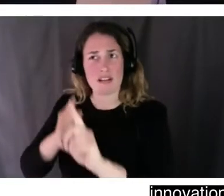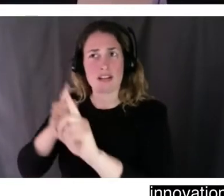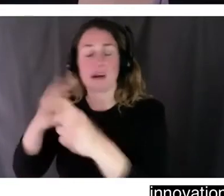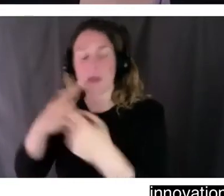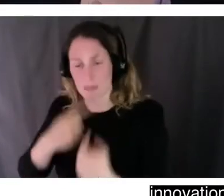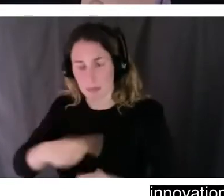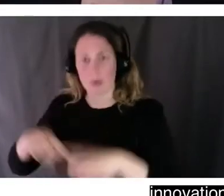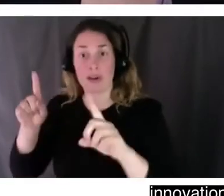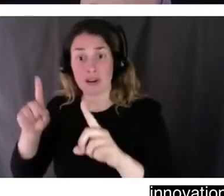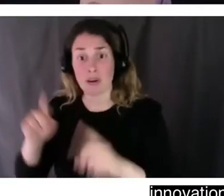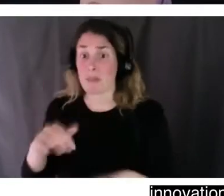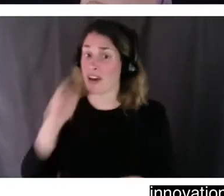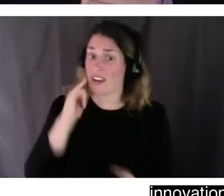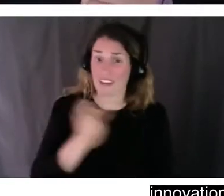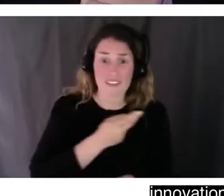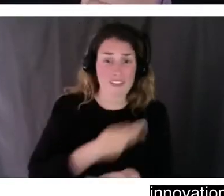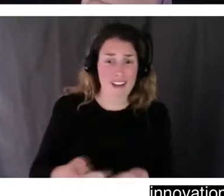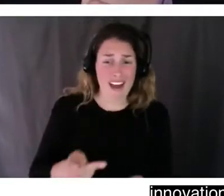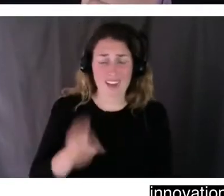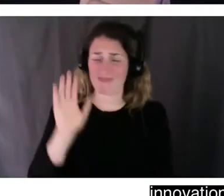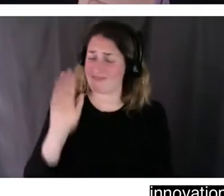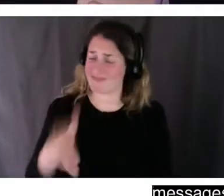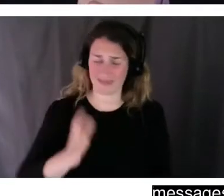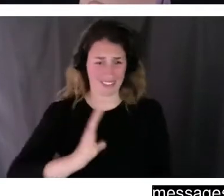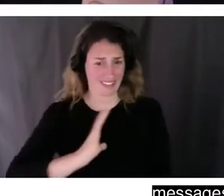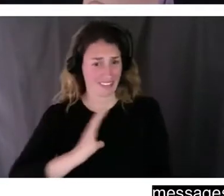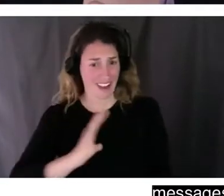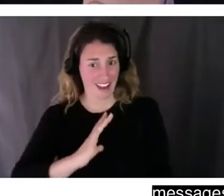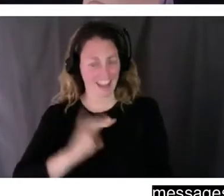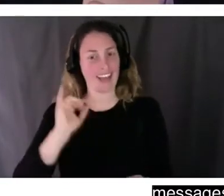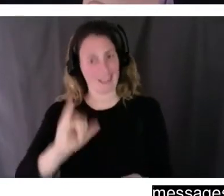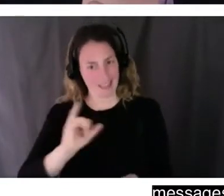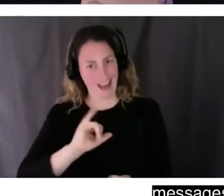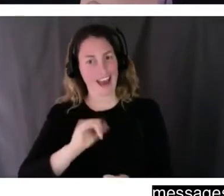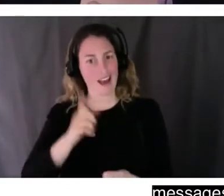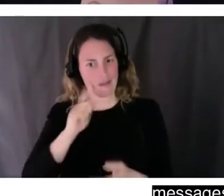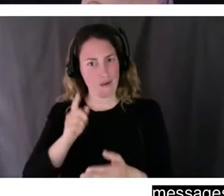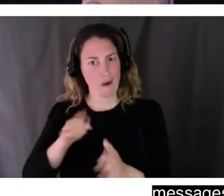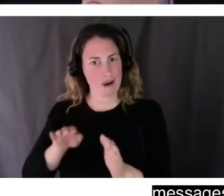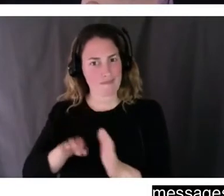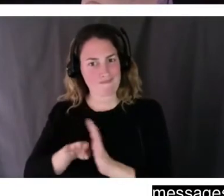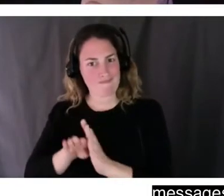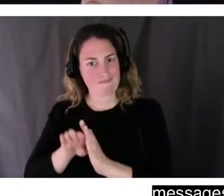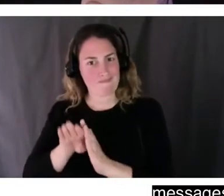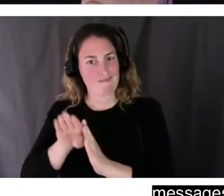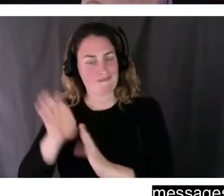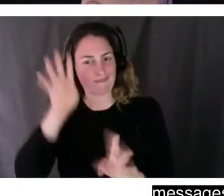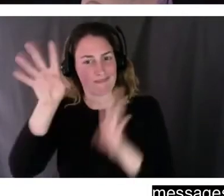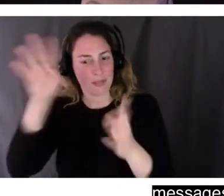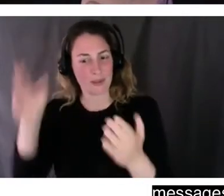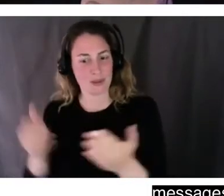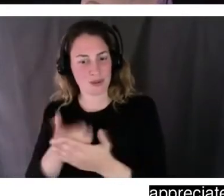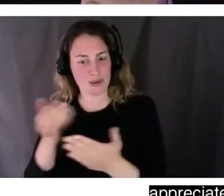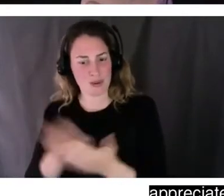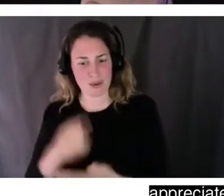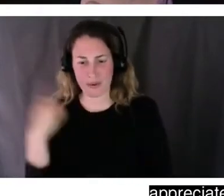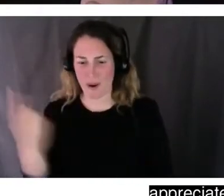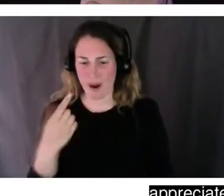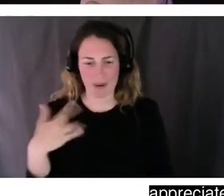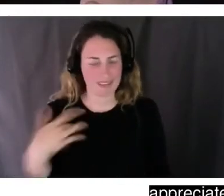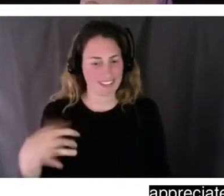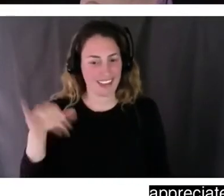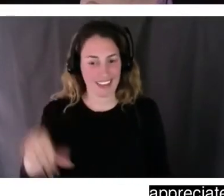of innovation, right? And so those are the messages that we're trying to send. We